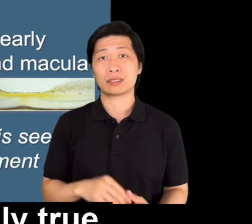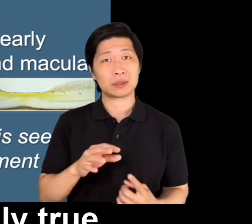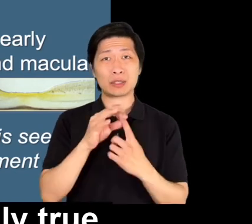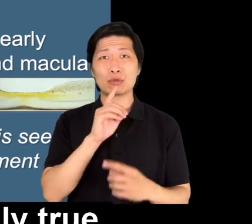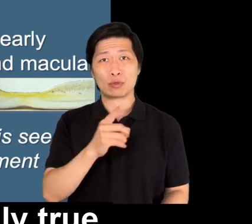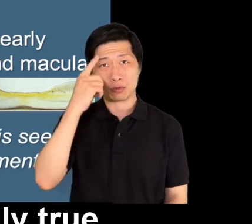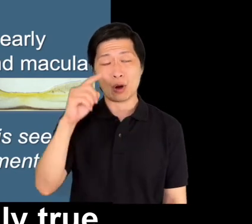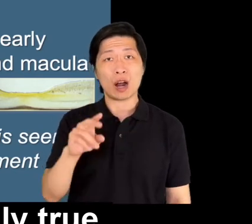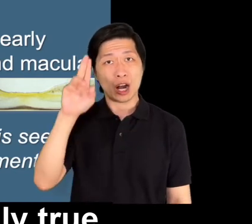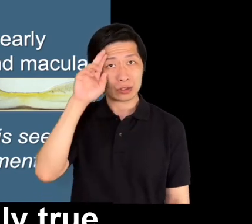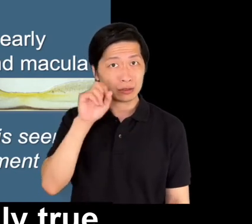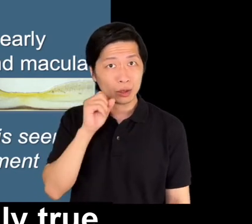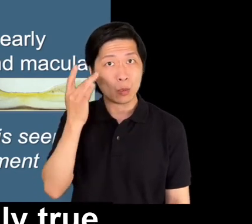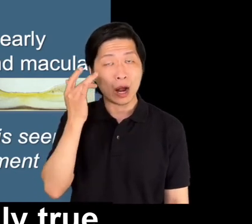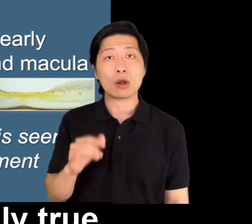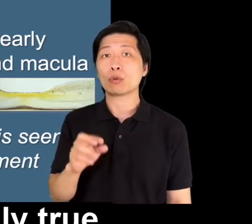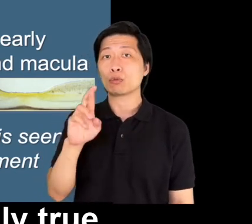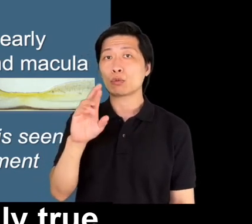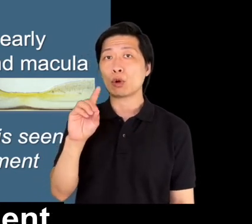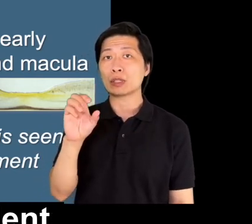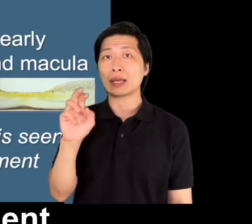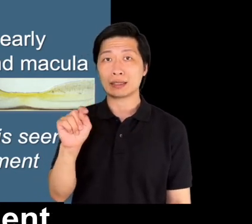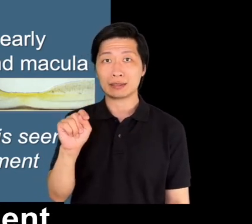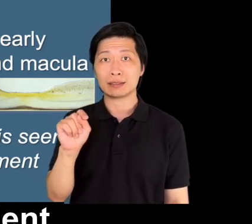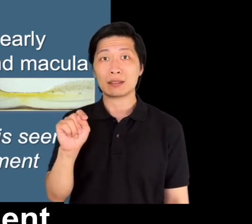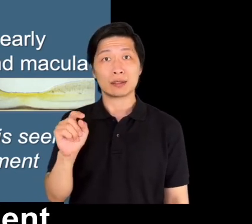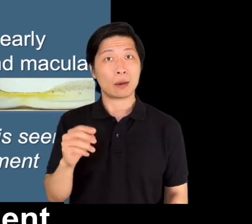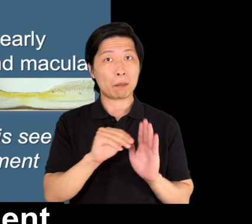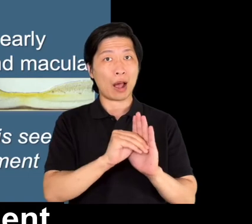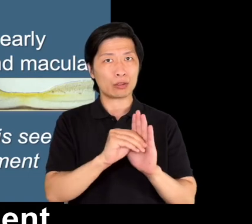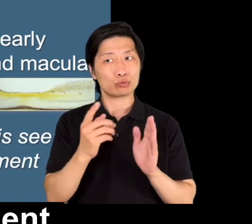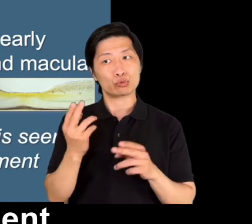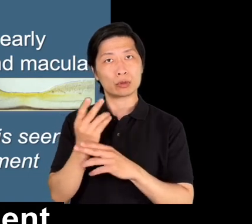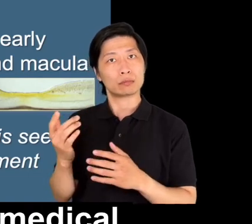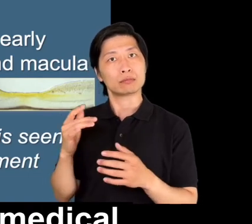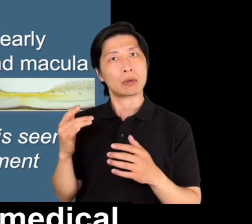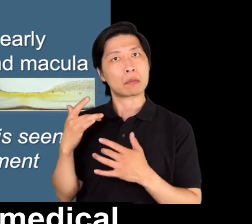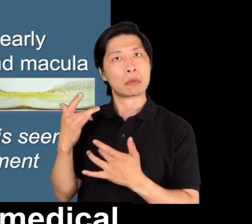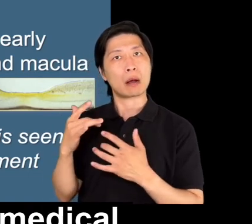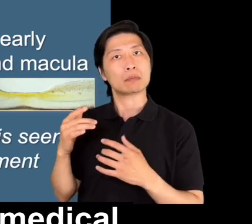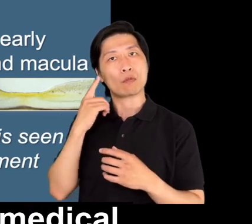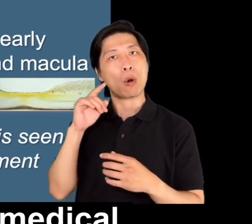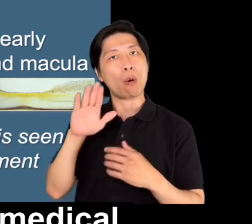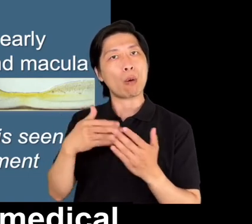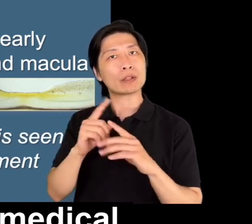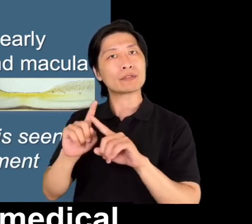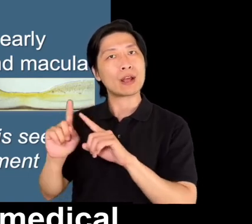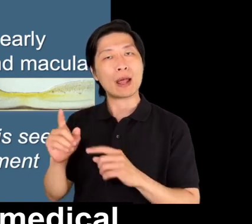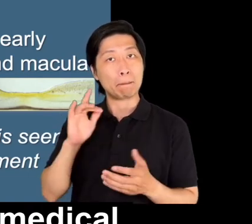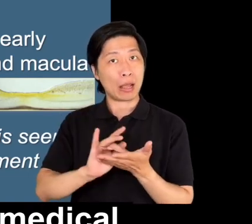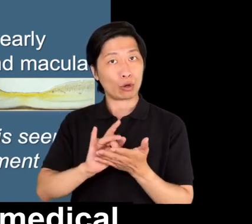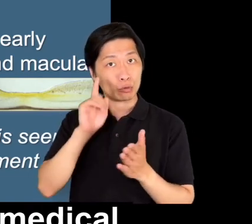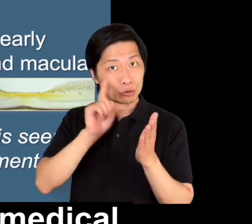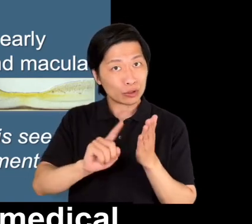rodent models, which are used so commonly in medical research, don't provide